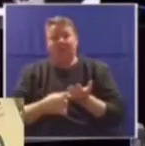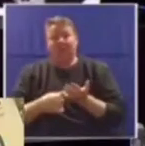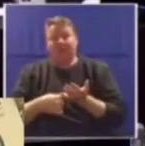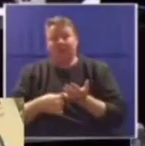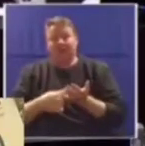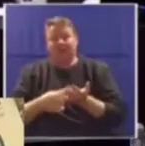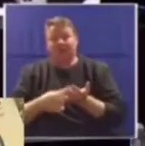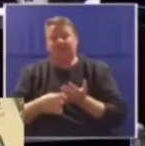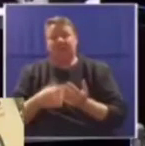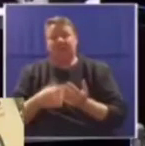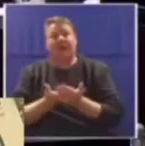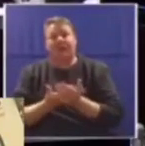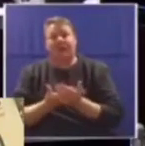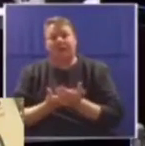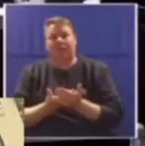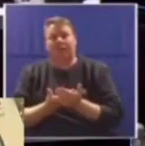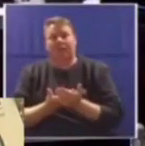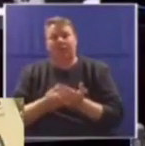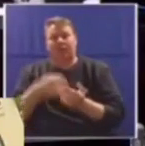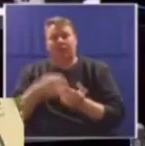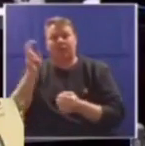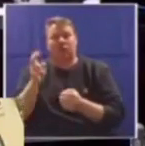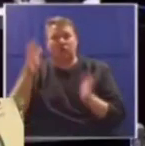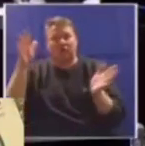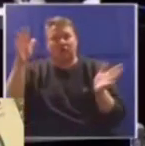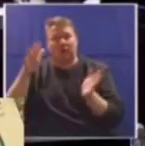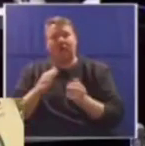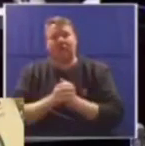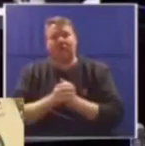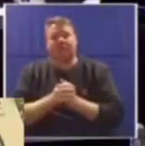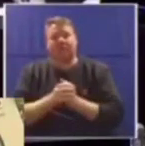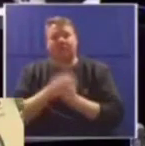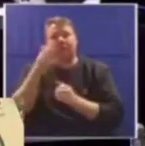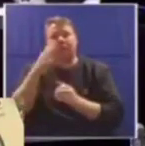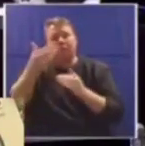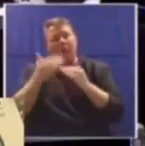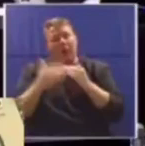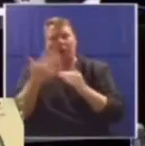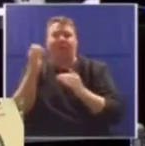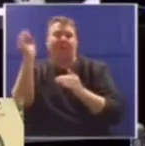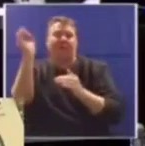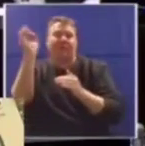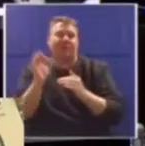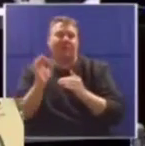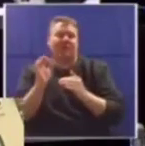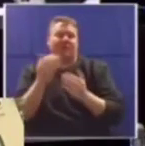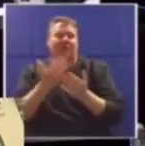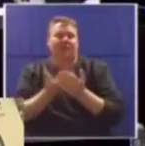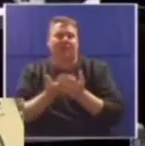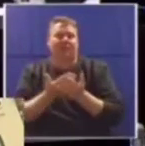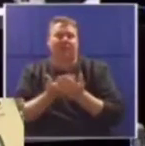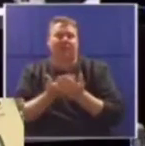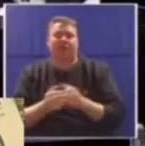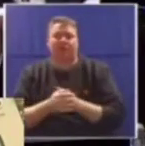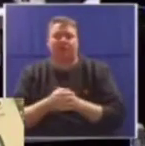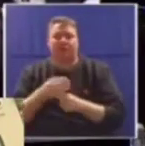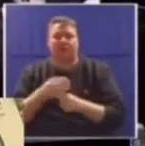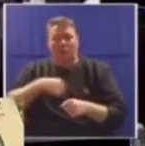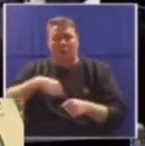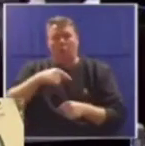for electricity has gone down below 50%. So much as we want